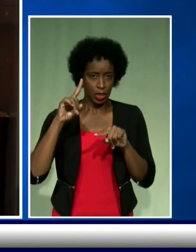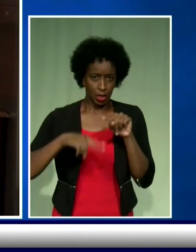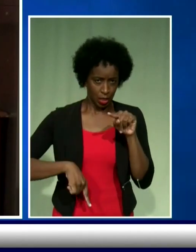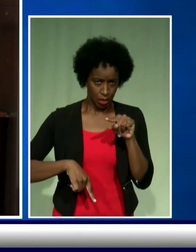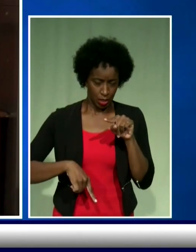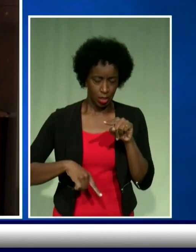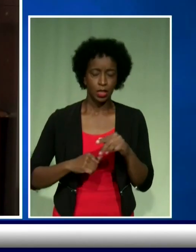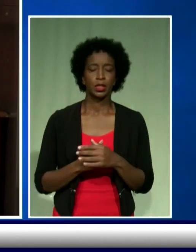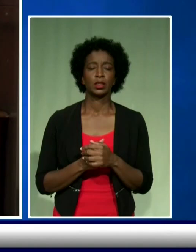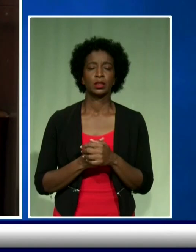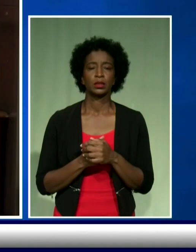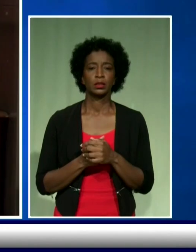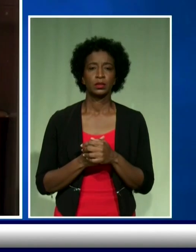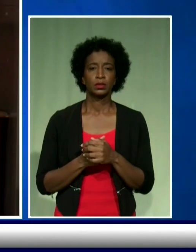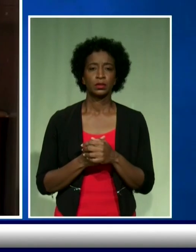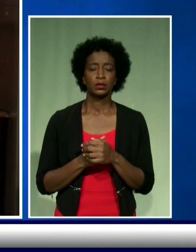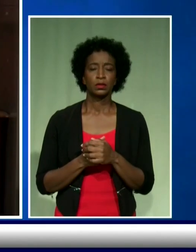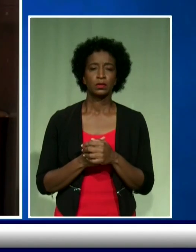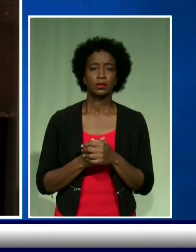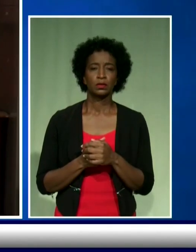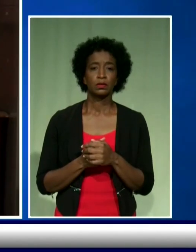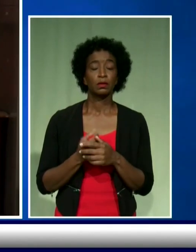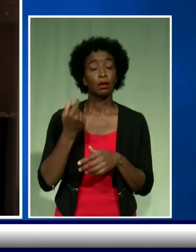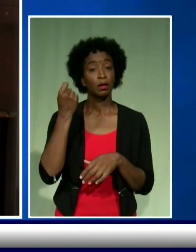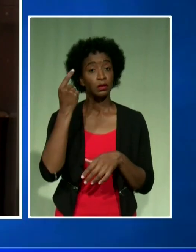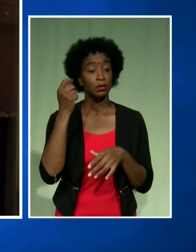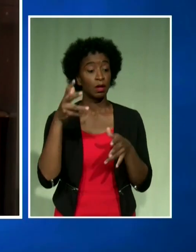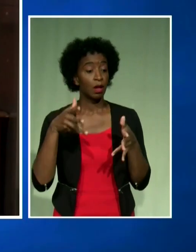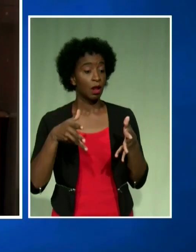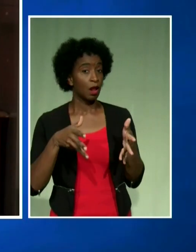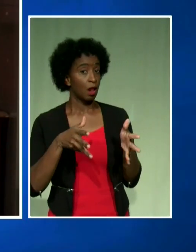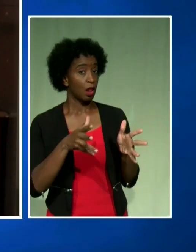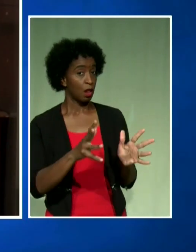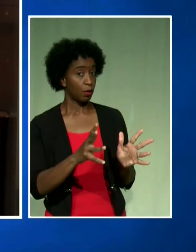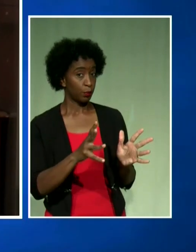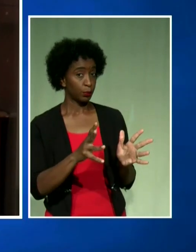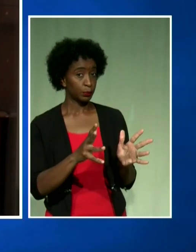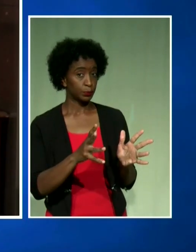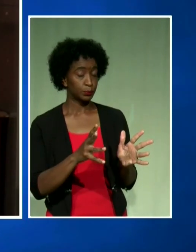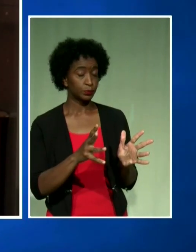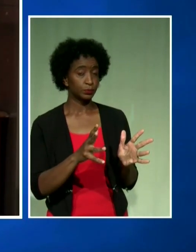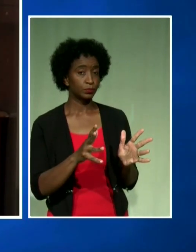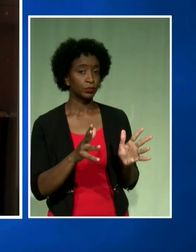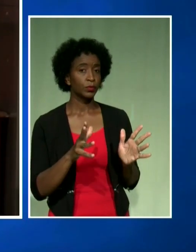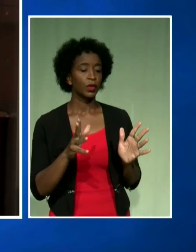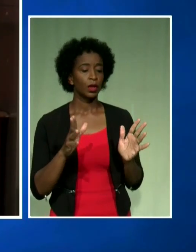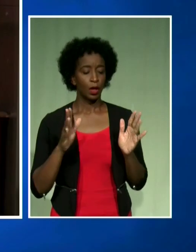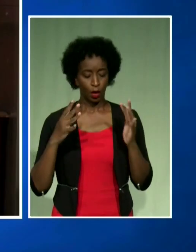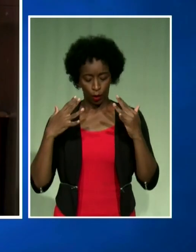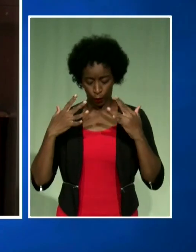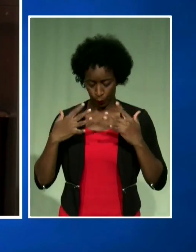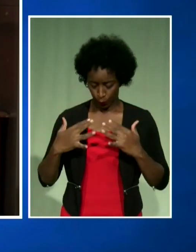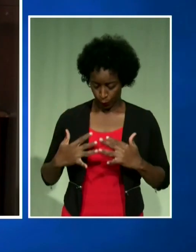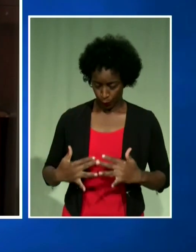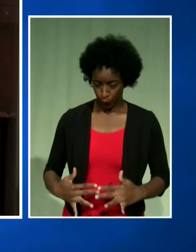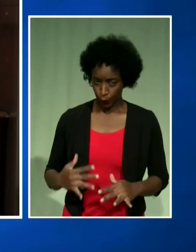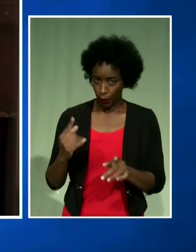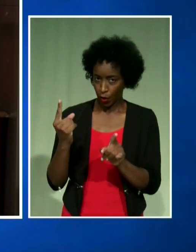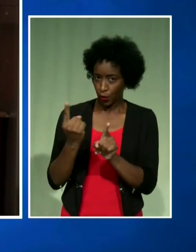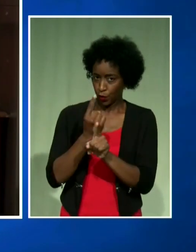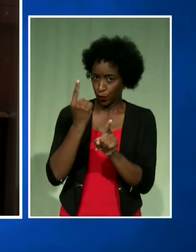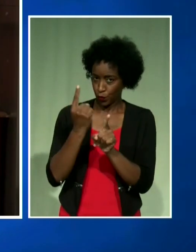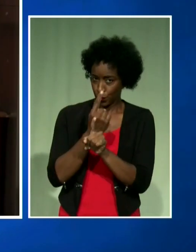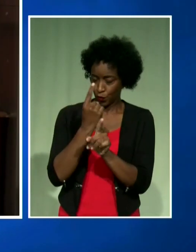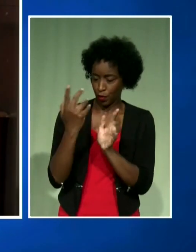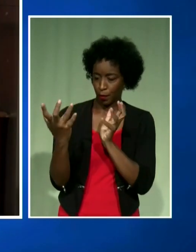on September 19th, he or she will be allowed to dress in a manner appropriate for school in a plain